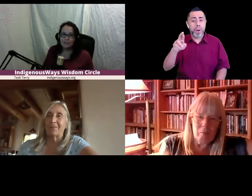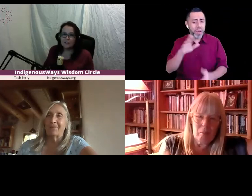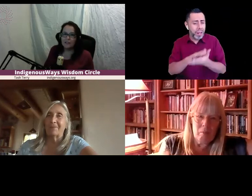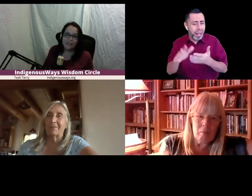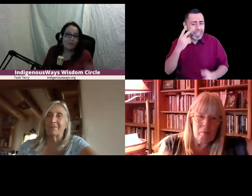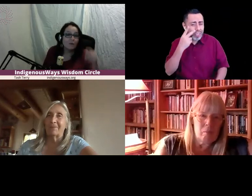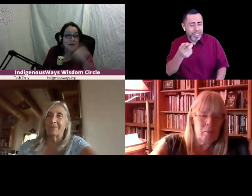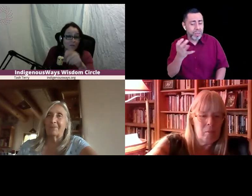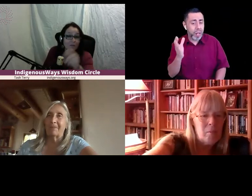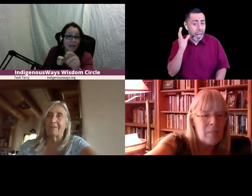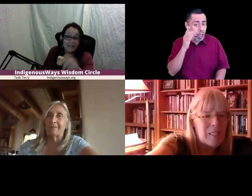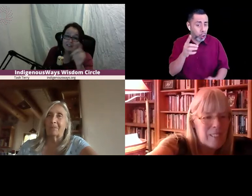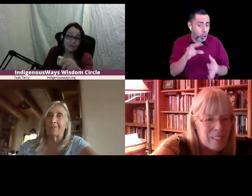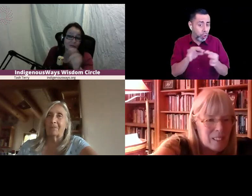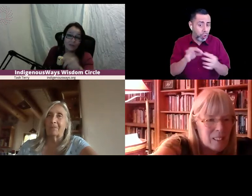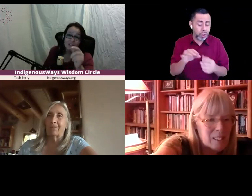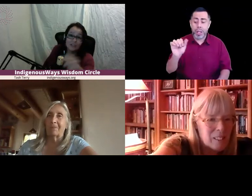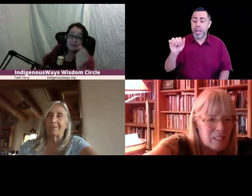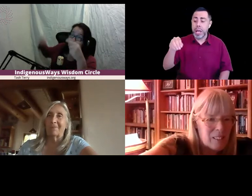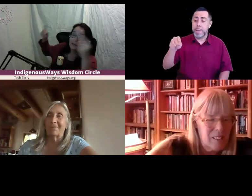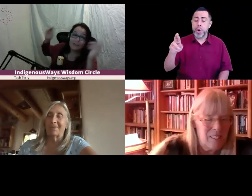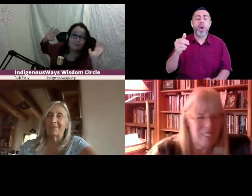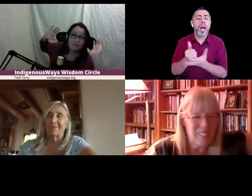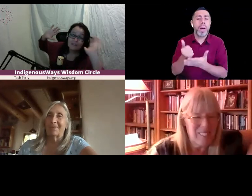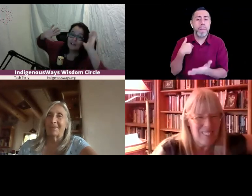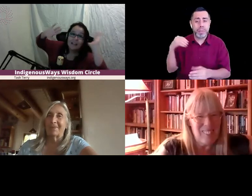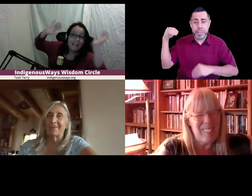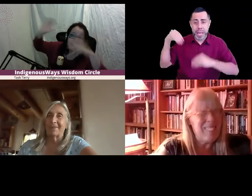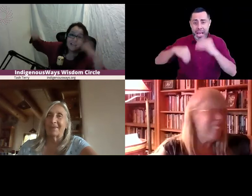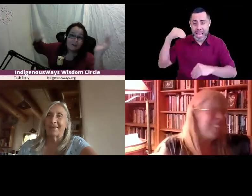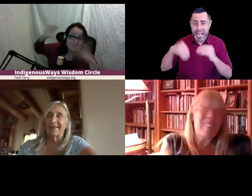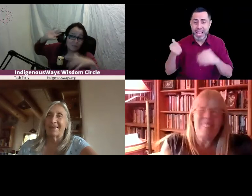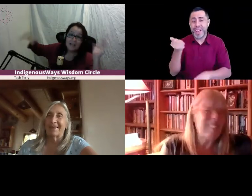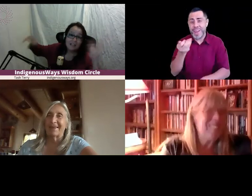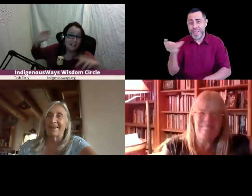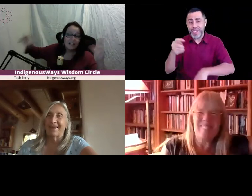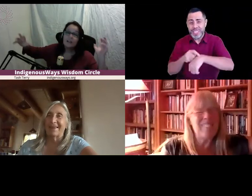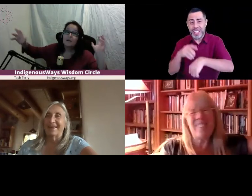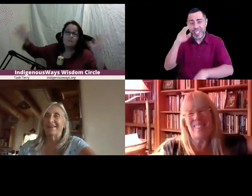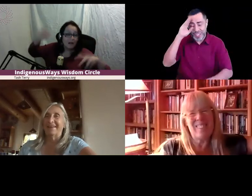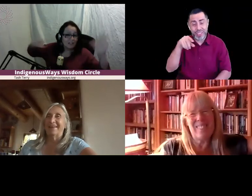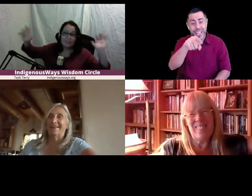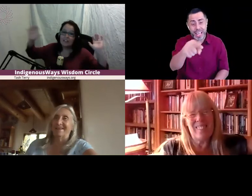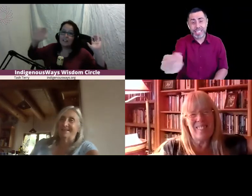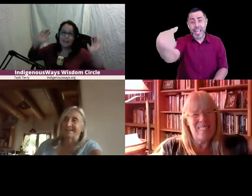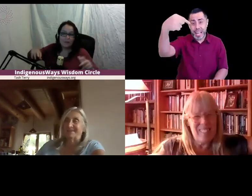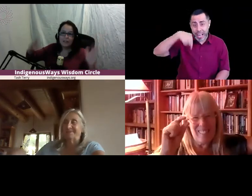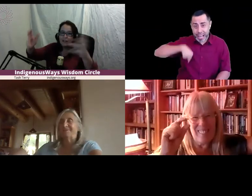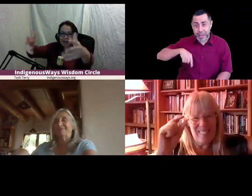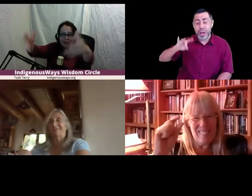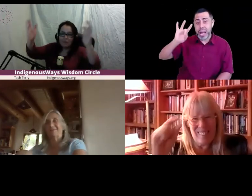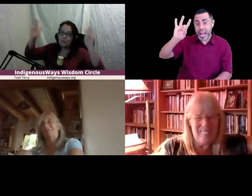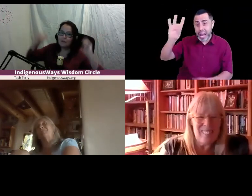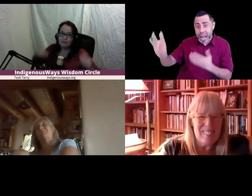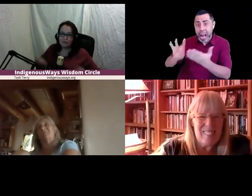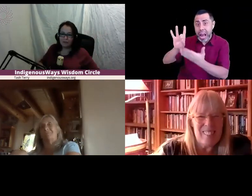Dean tonight? Amber helped pack several times. She comes here and spends like 8 hours packing, boxing, labeling.